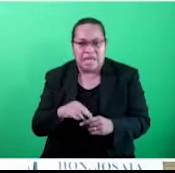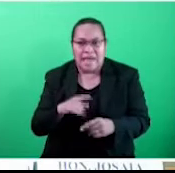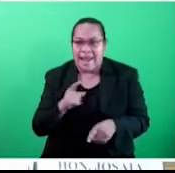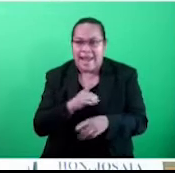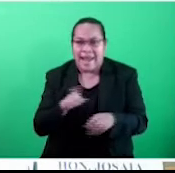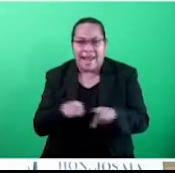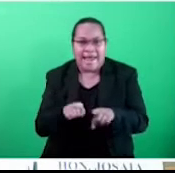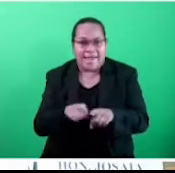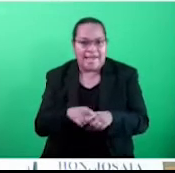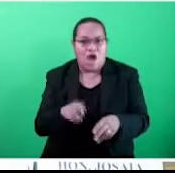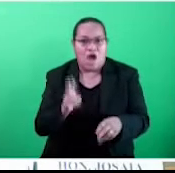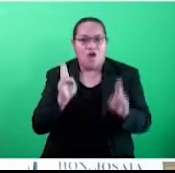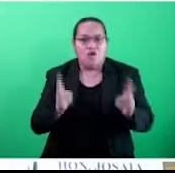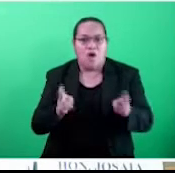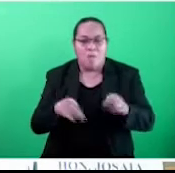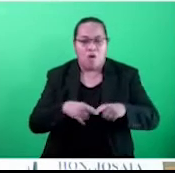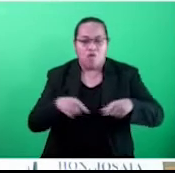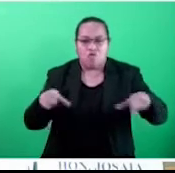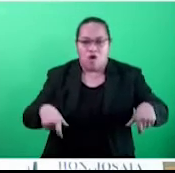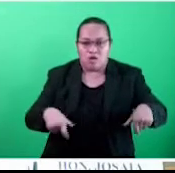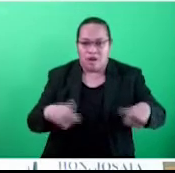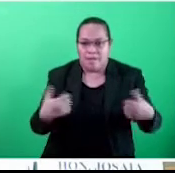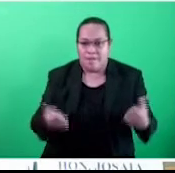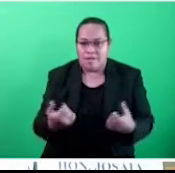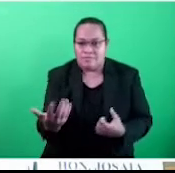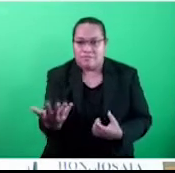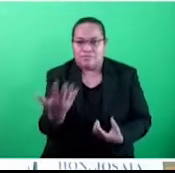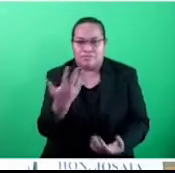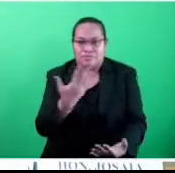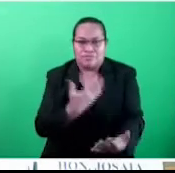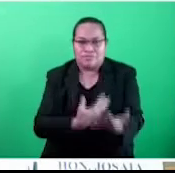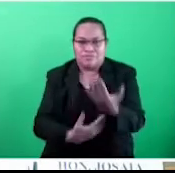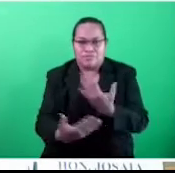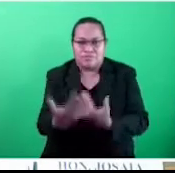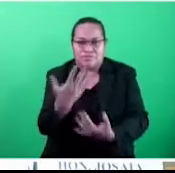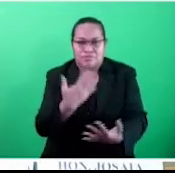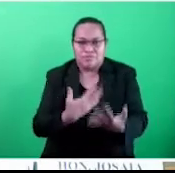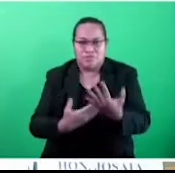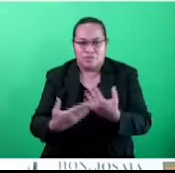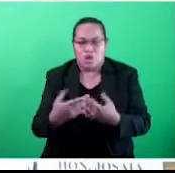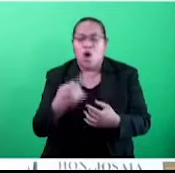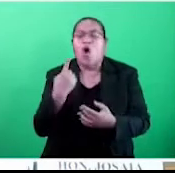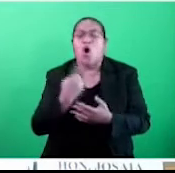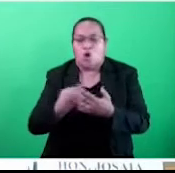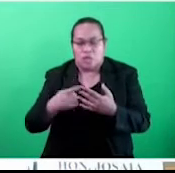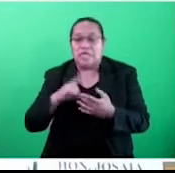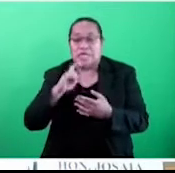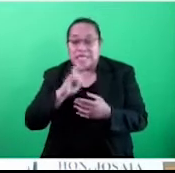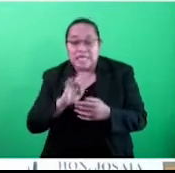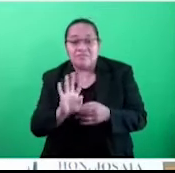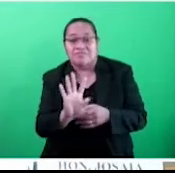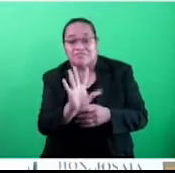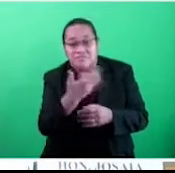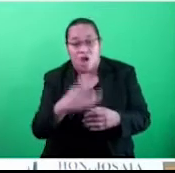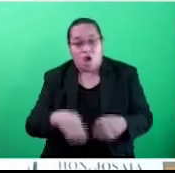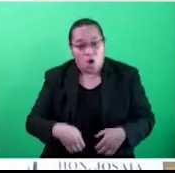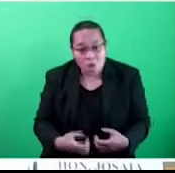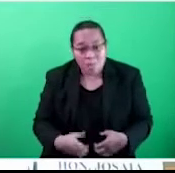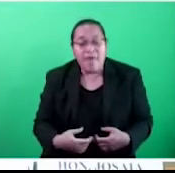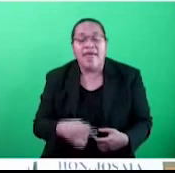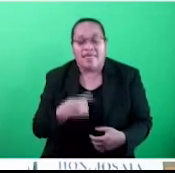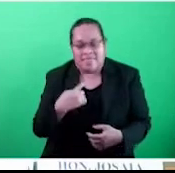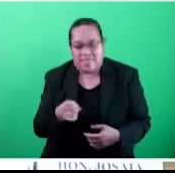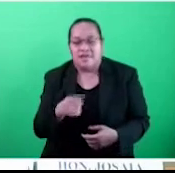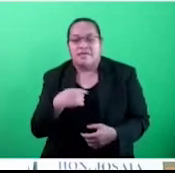court system where you have a number of cases before it. It only arises when there's a complaint lodged. The complaint is, of course, lodged with the